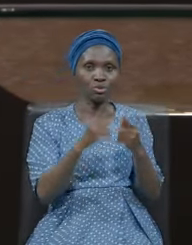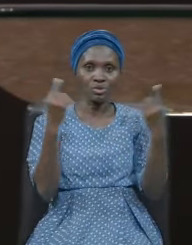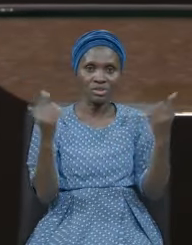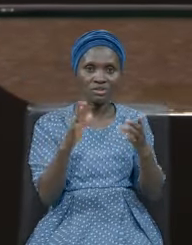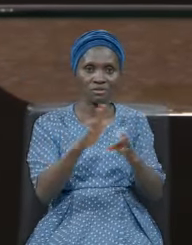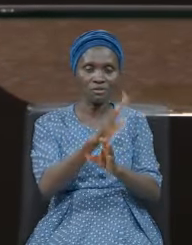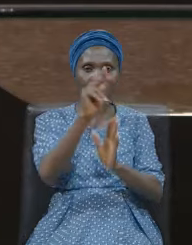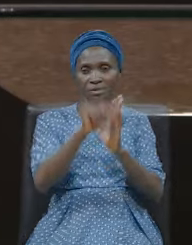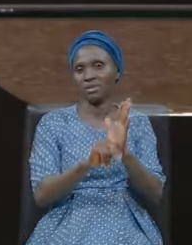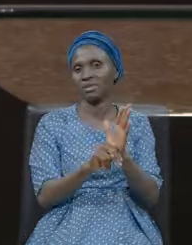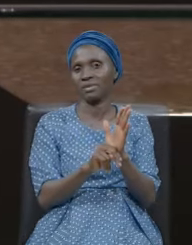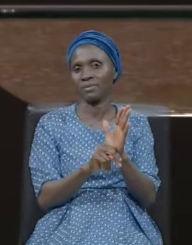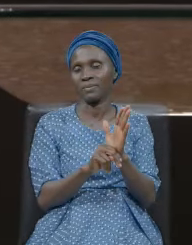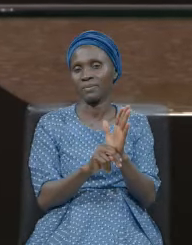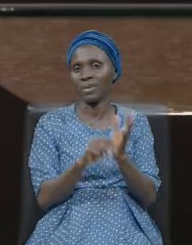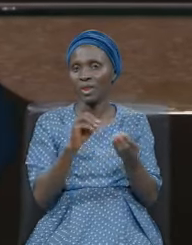Number one,